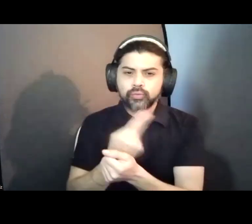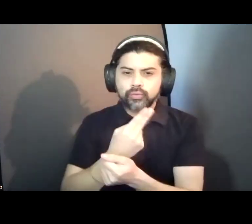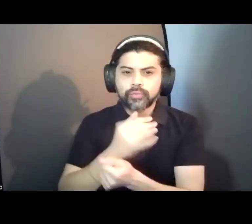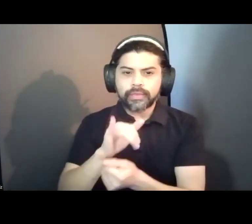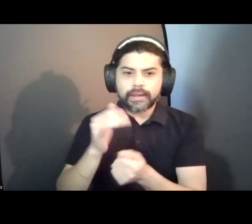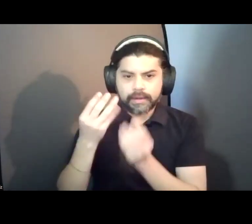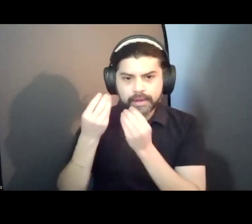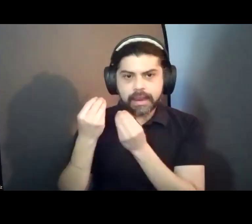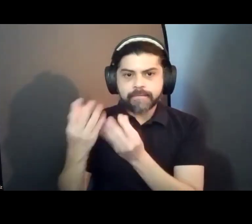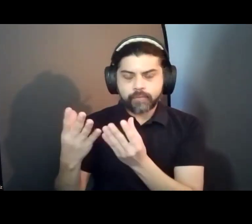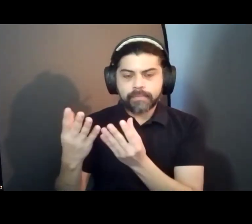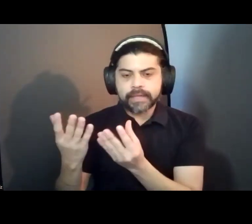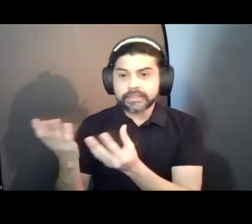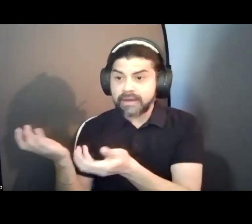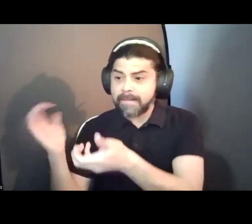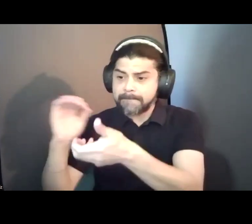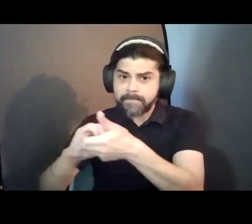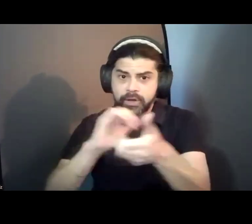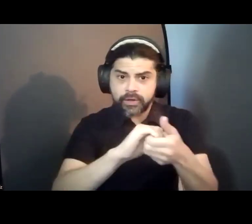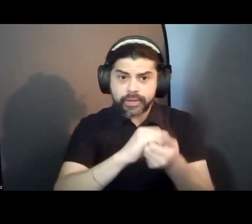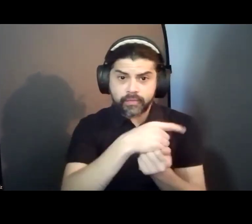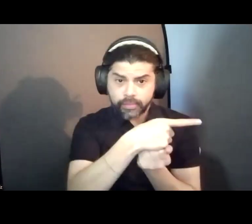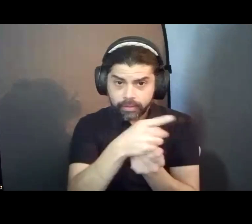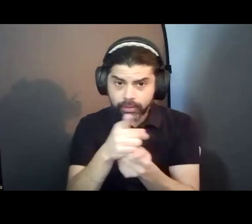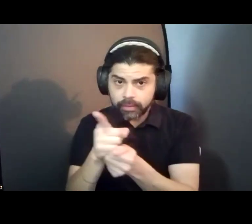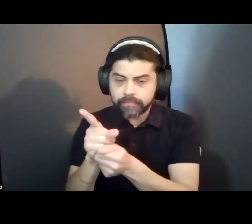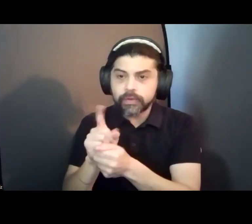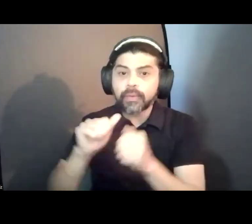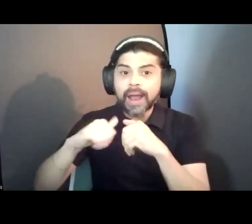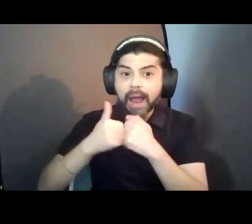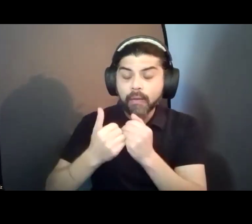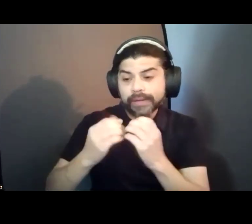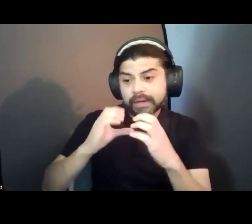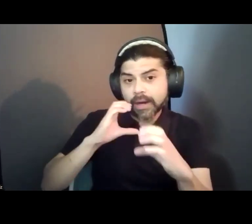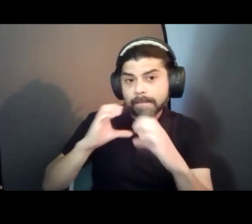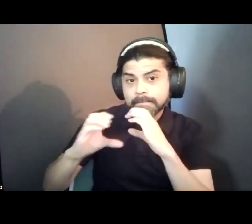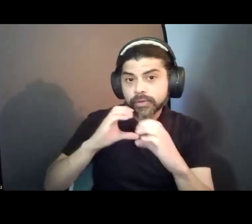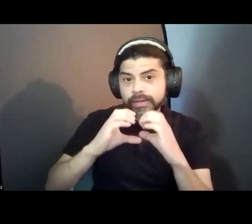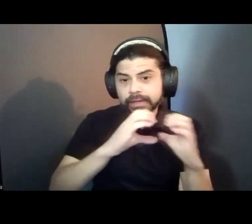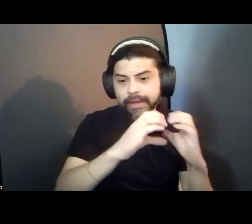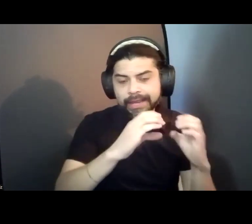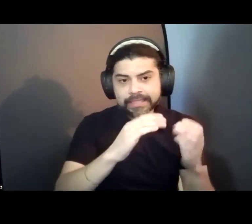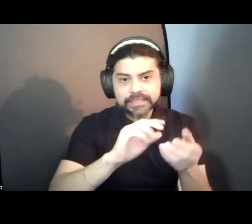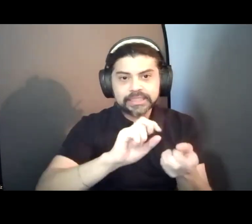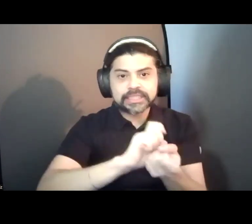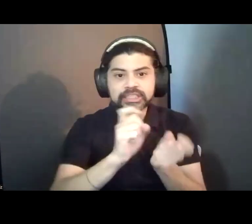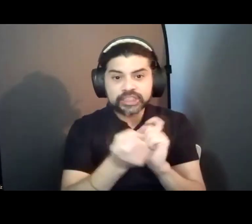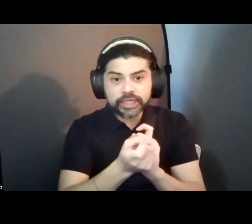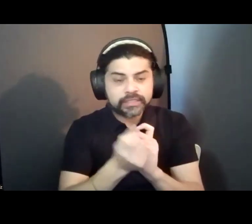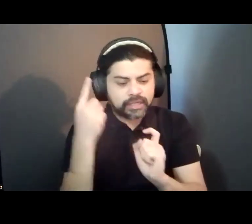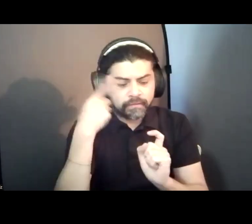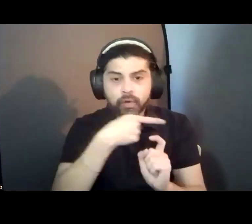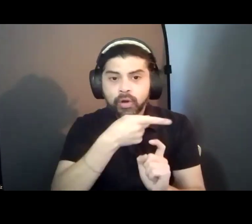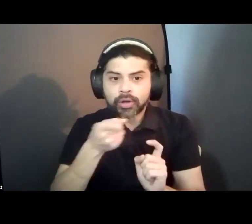working in partnership with all of you on how we're communicating these changes to those who are impacted,